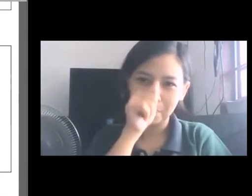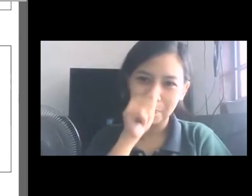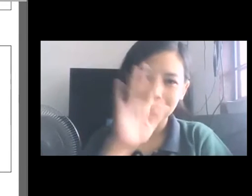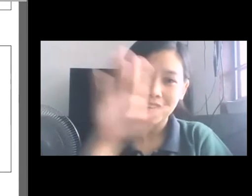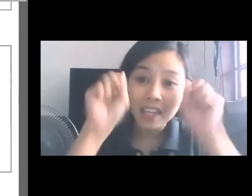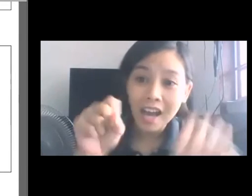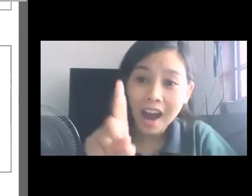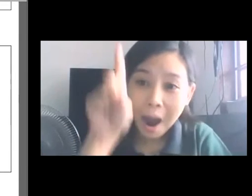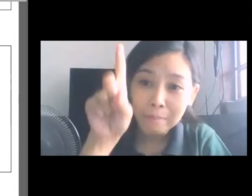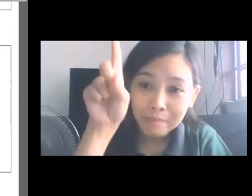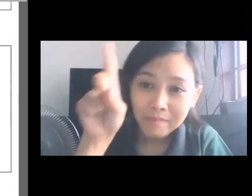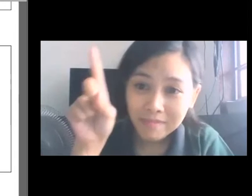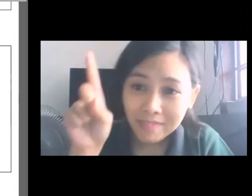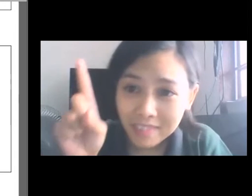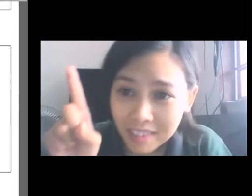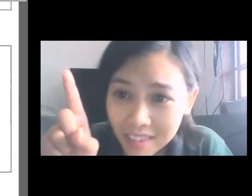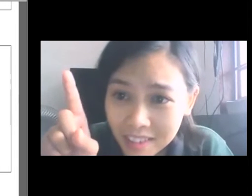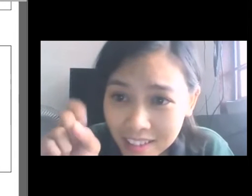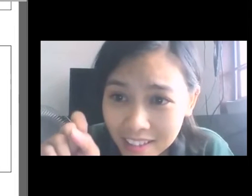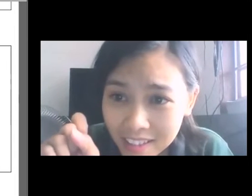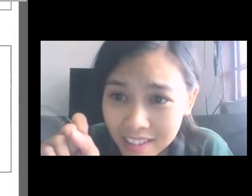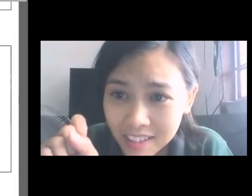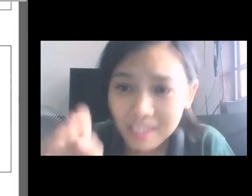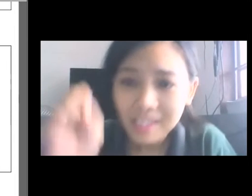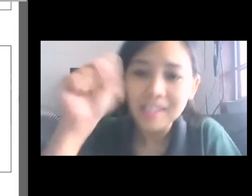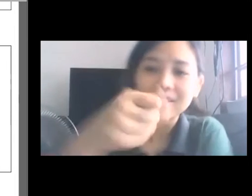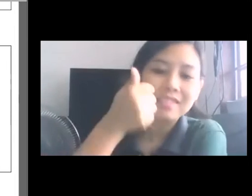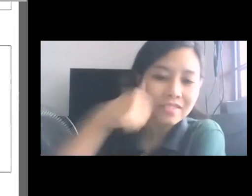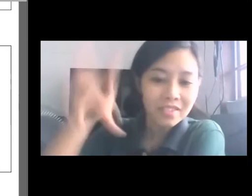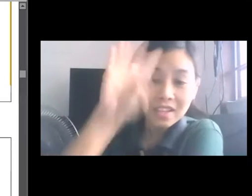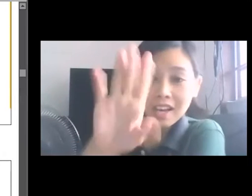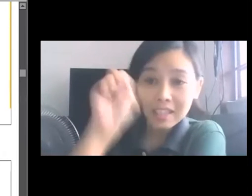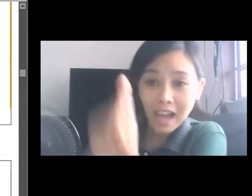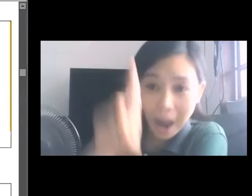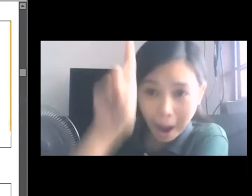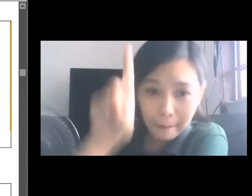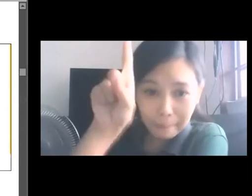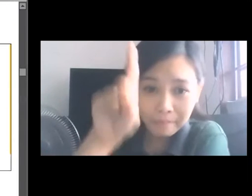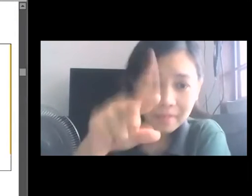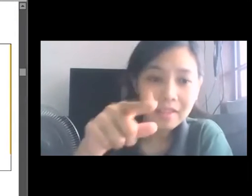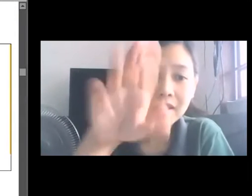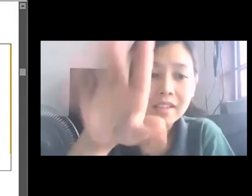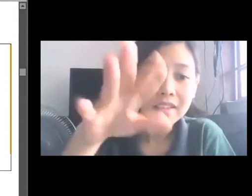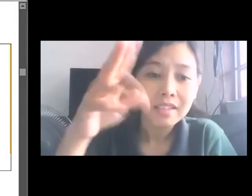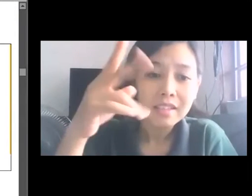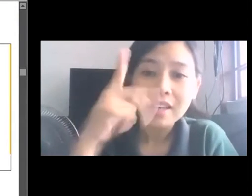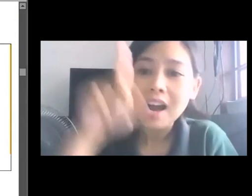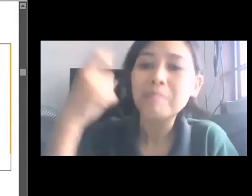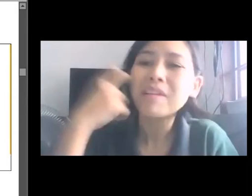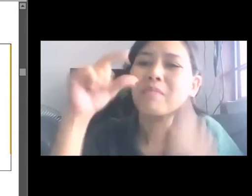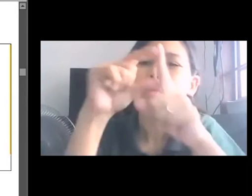Sorry, I had my hand up for a while there. No one was paying attention to me. But if we can go up a